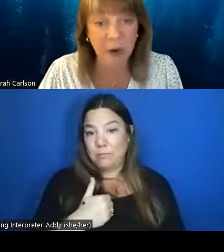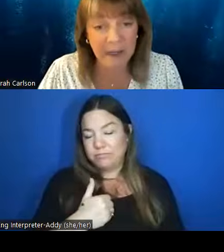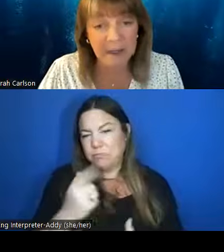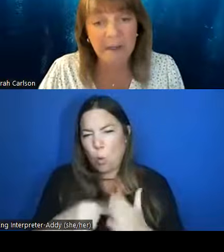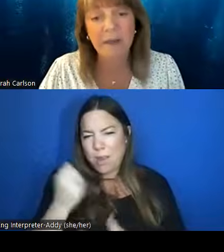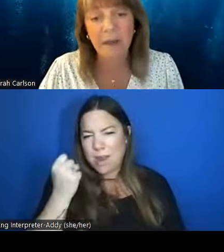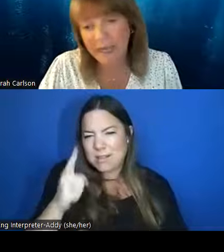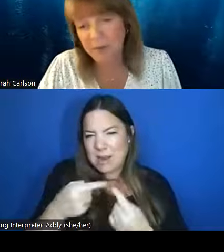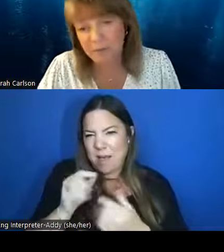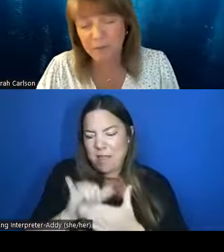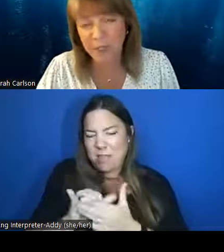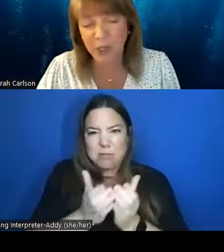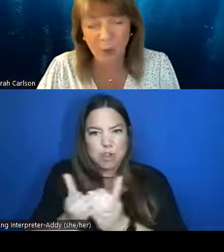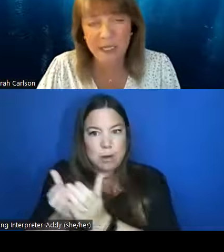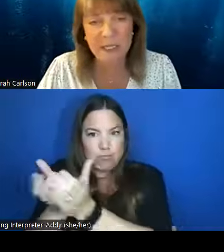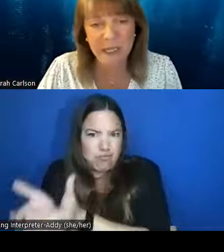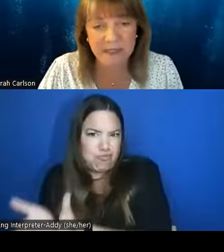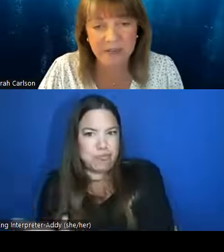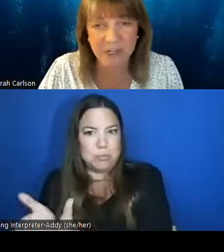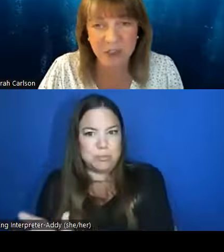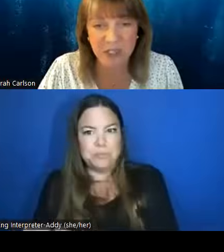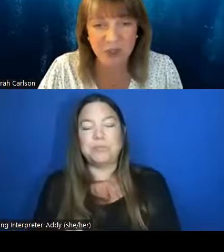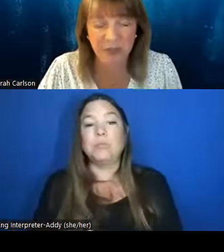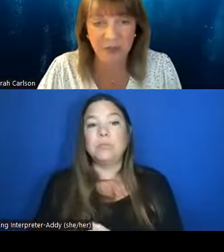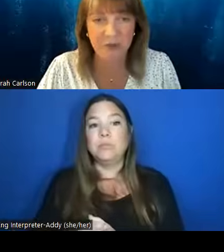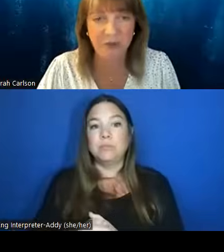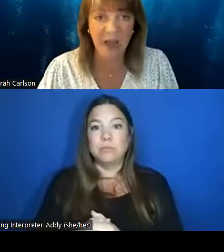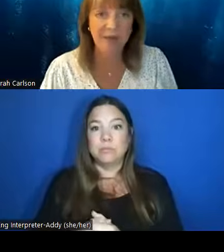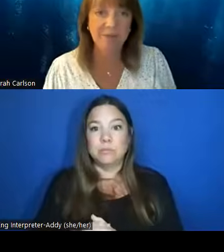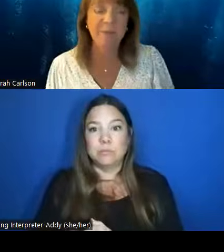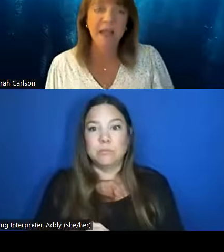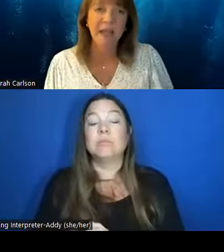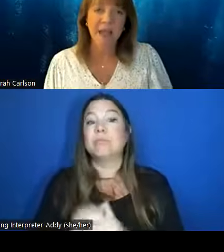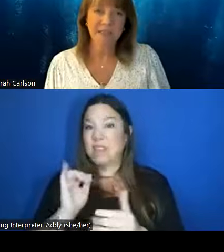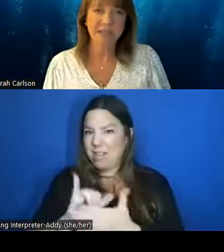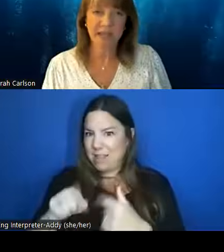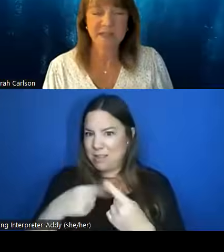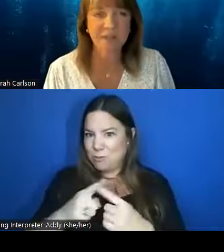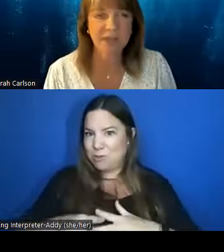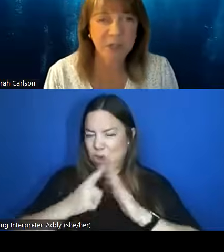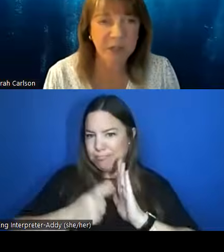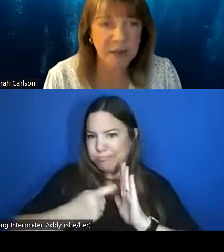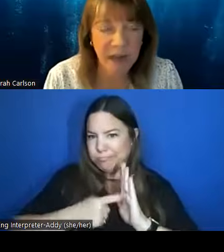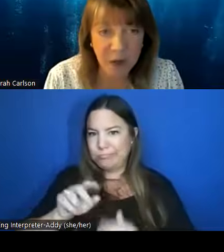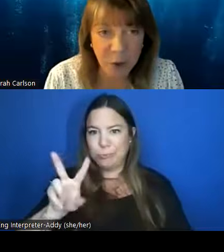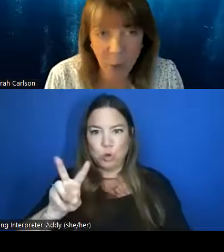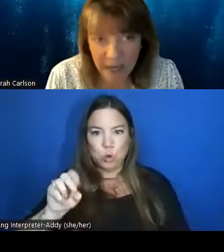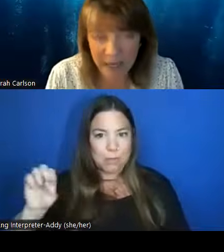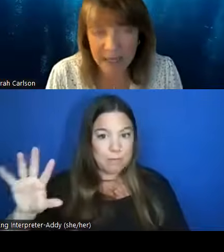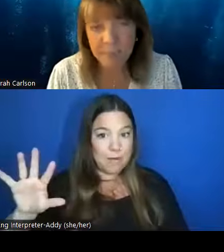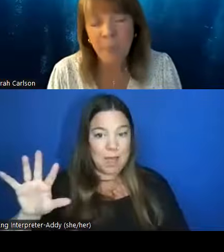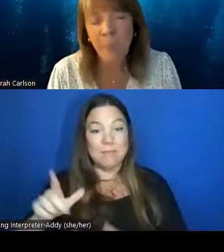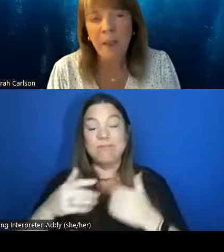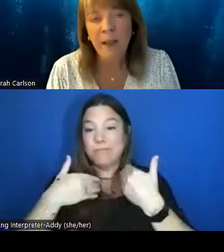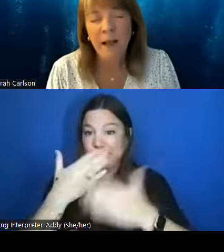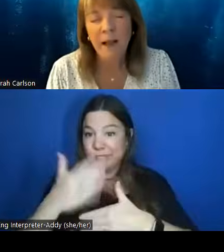understanding of the wreck. Again, really going into the excavation in 2005. As the excavation got